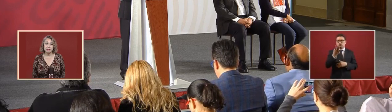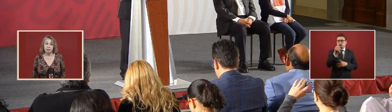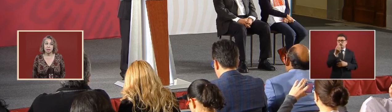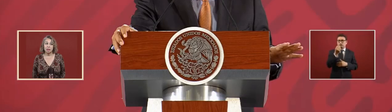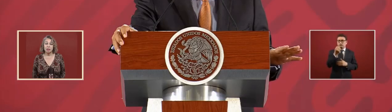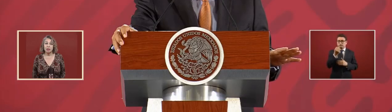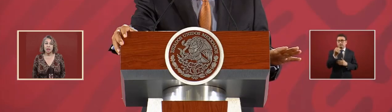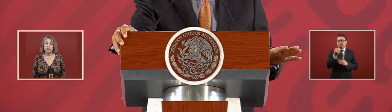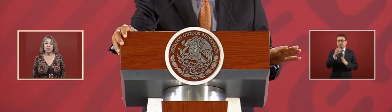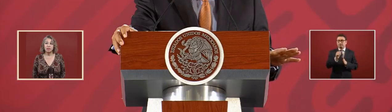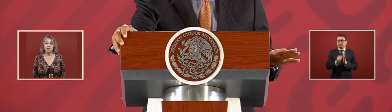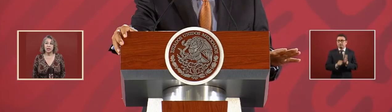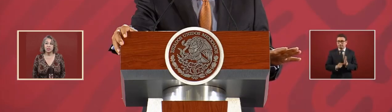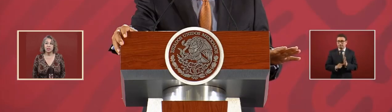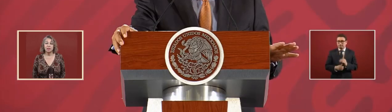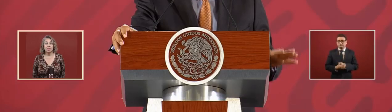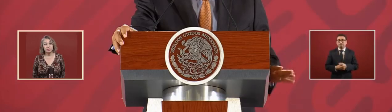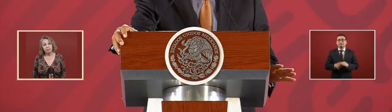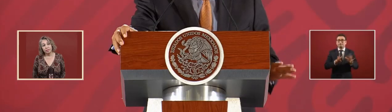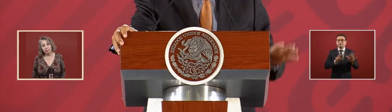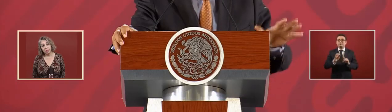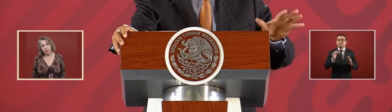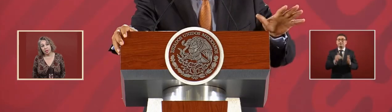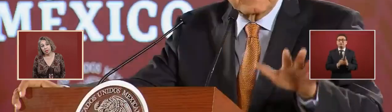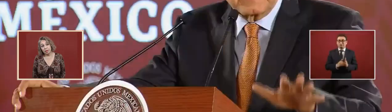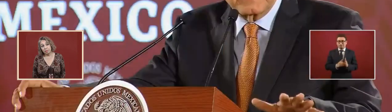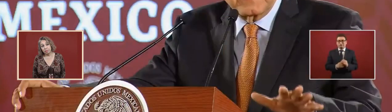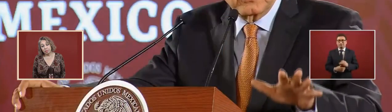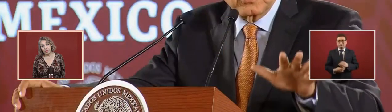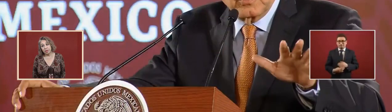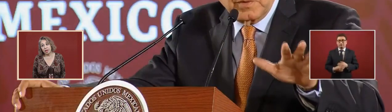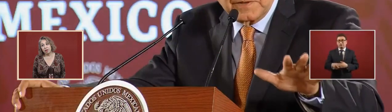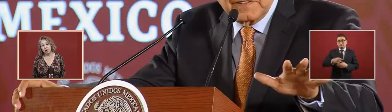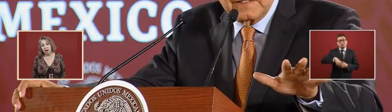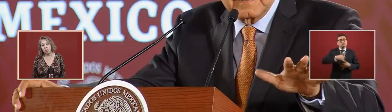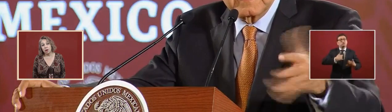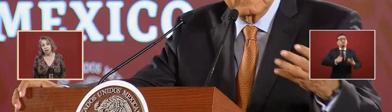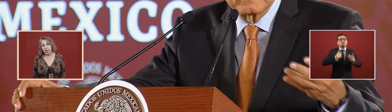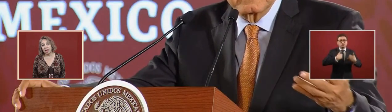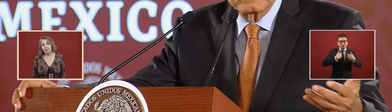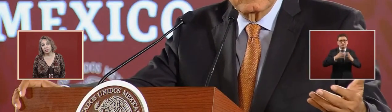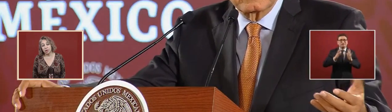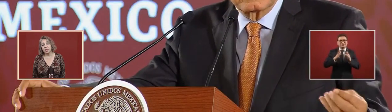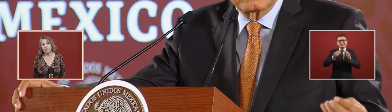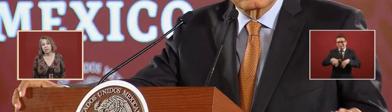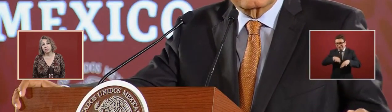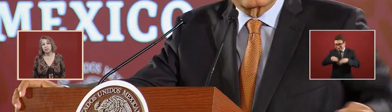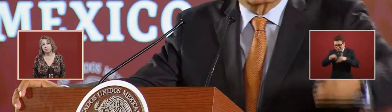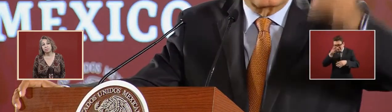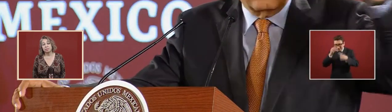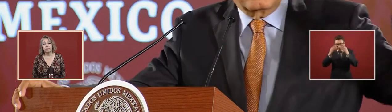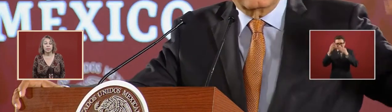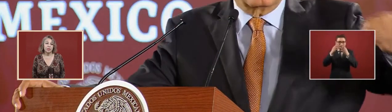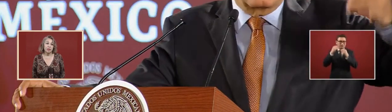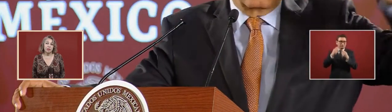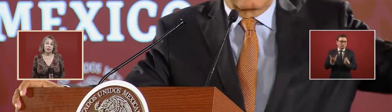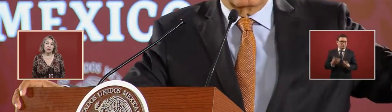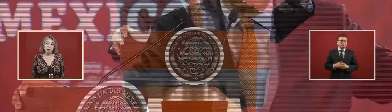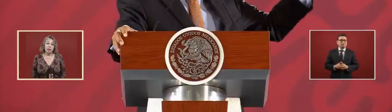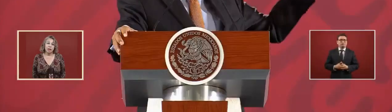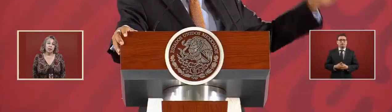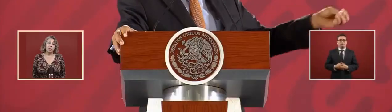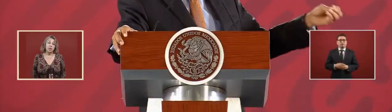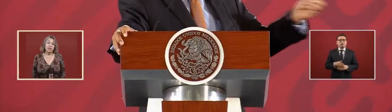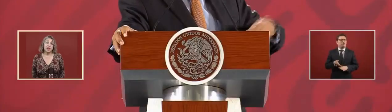9 months, 900,000. Jóvenes trabajando that como aprendices are now working as apprentices. ¿Qué se